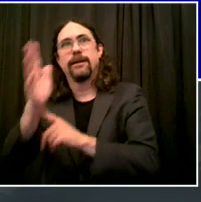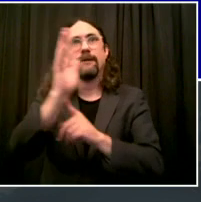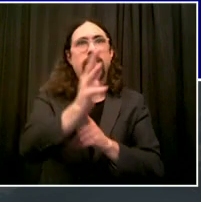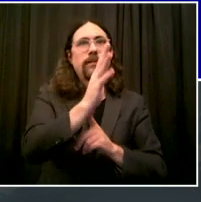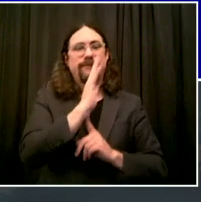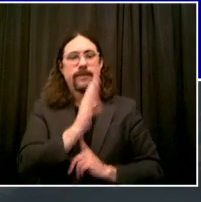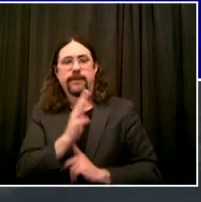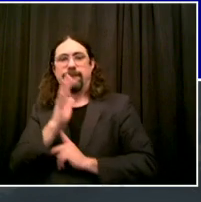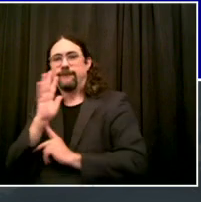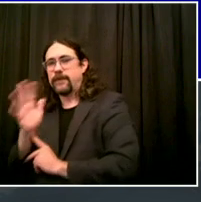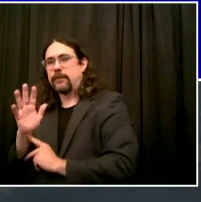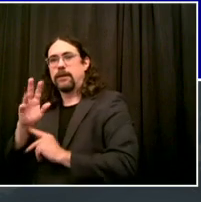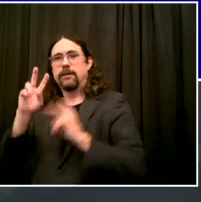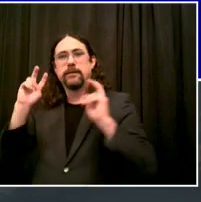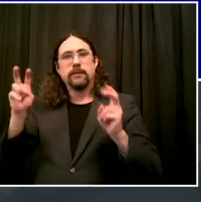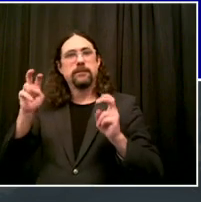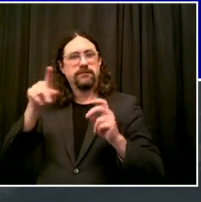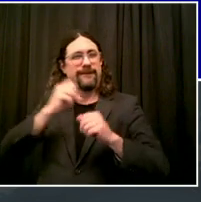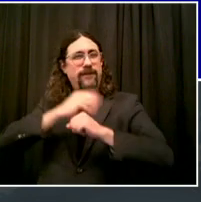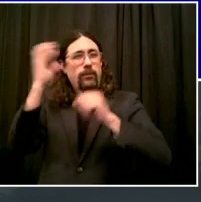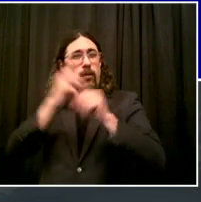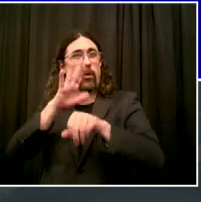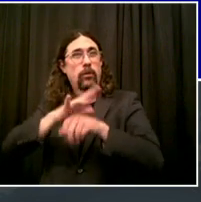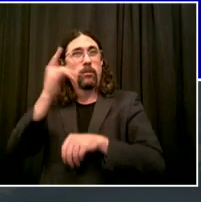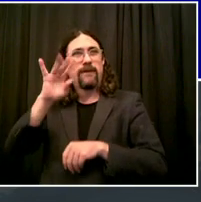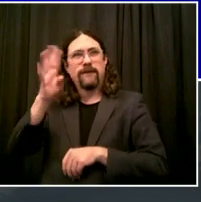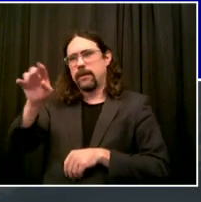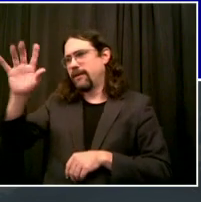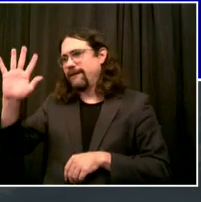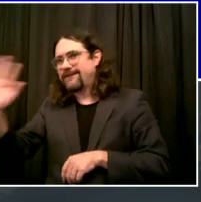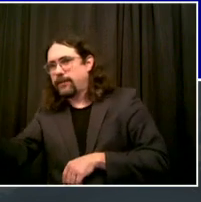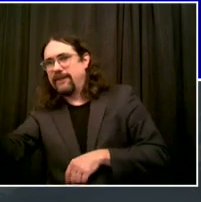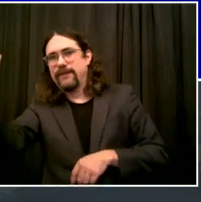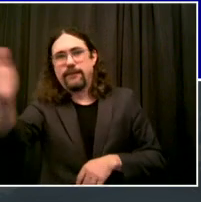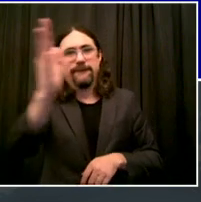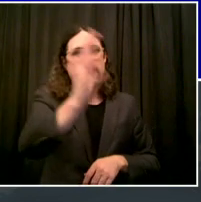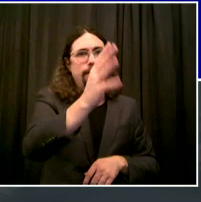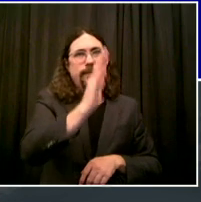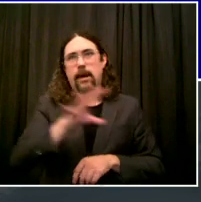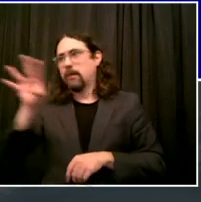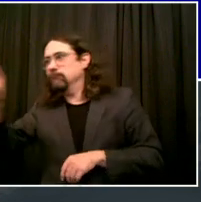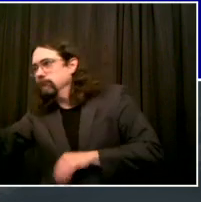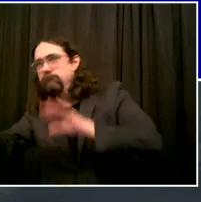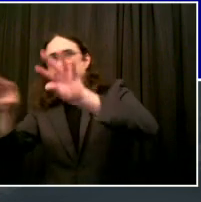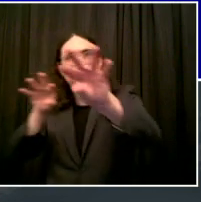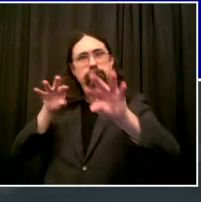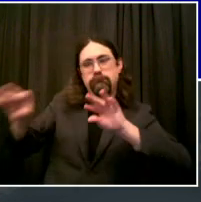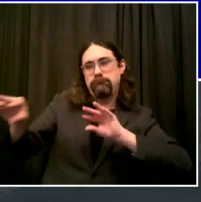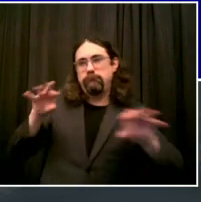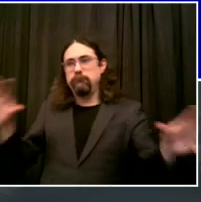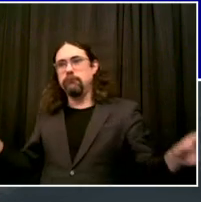moving, but also very safe. And again, thank you to everyone at Macy's for being such great partners.